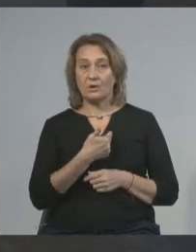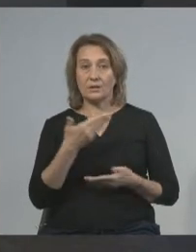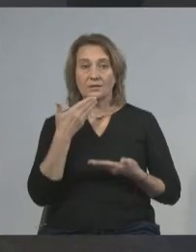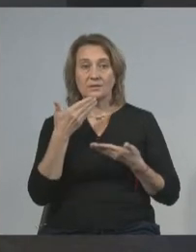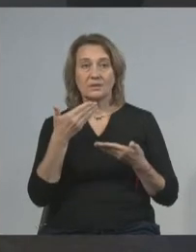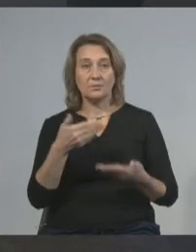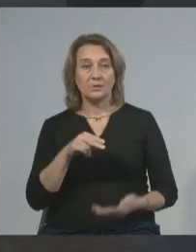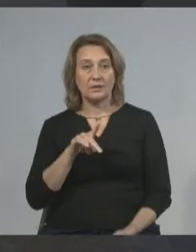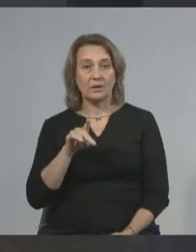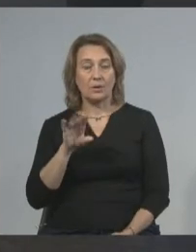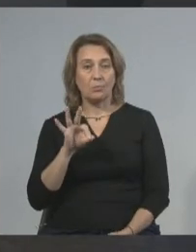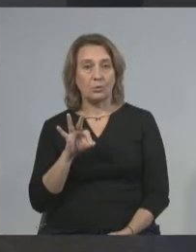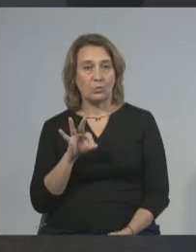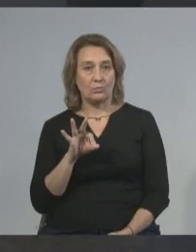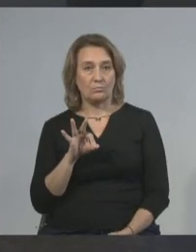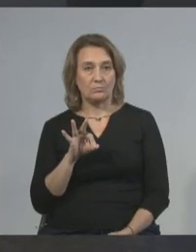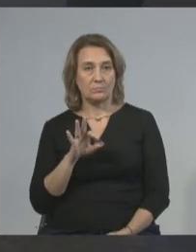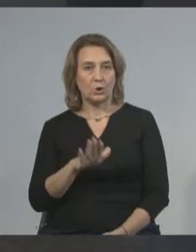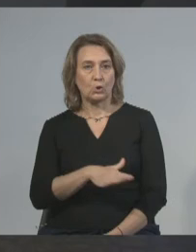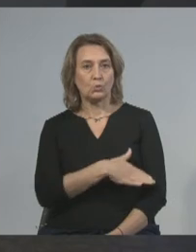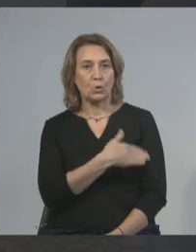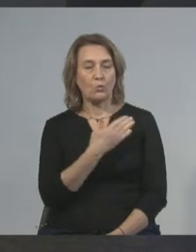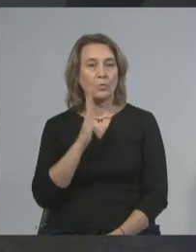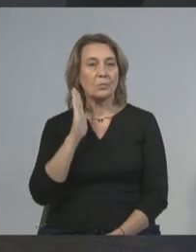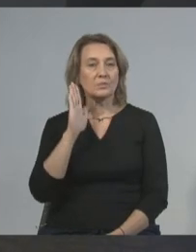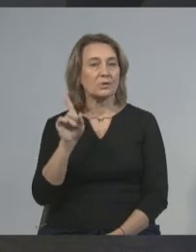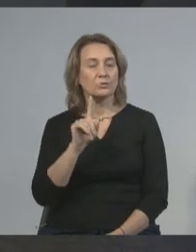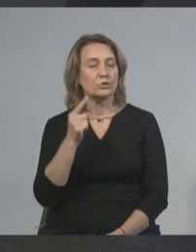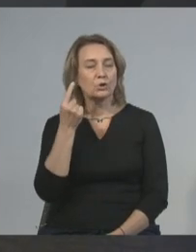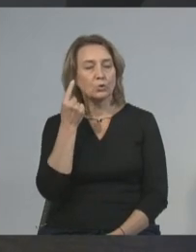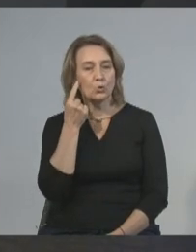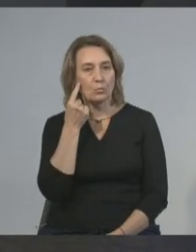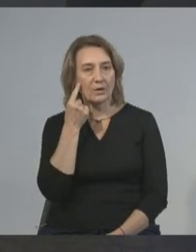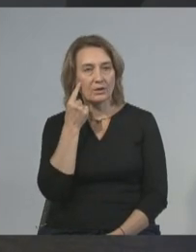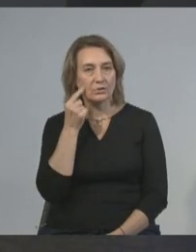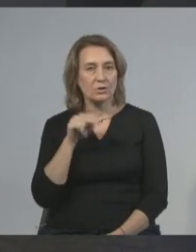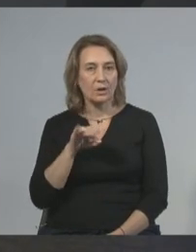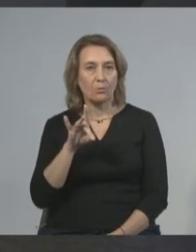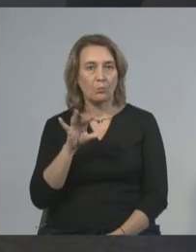yes i wanted to ask about long-term perspective